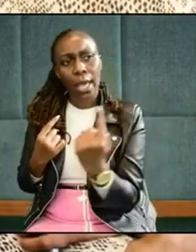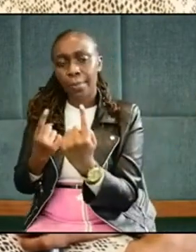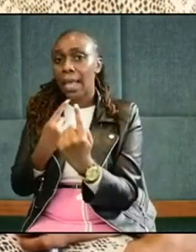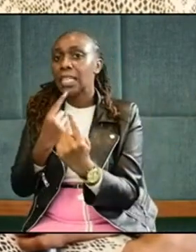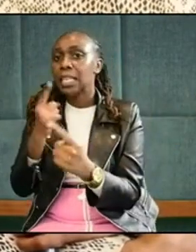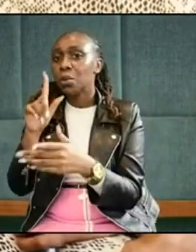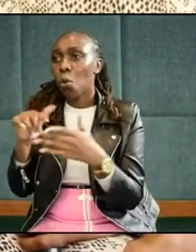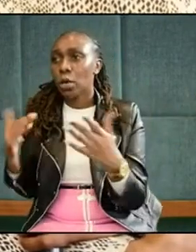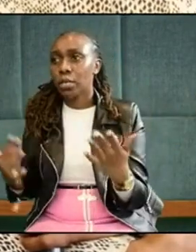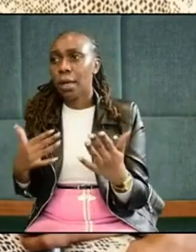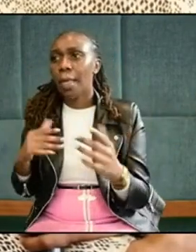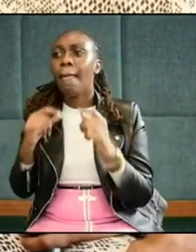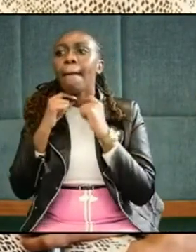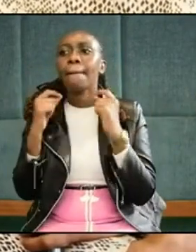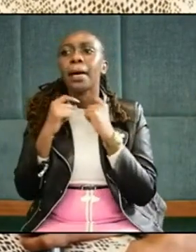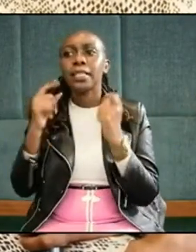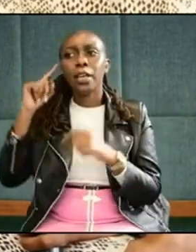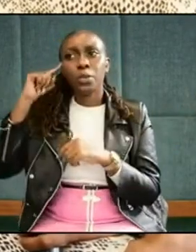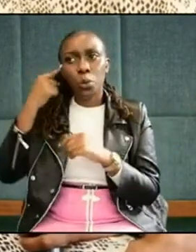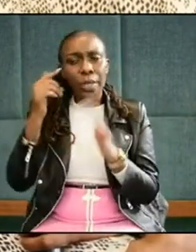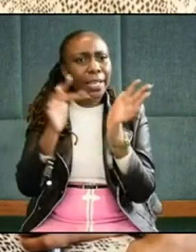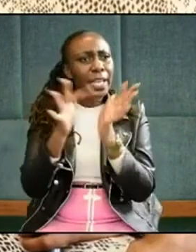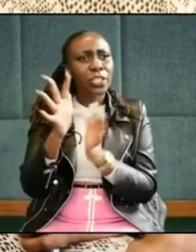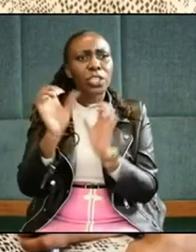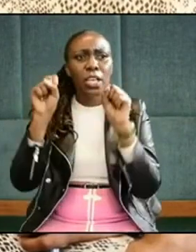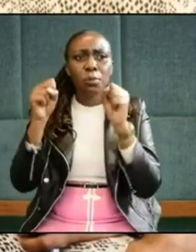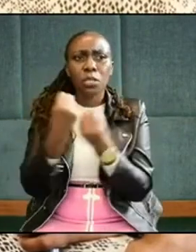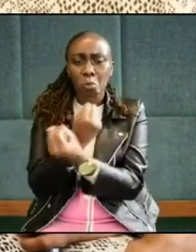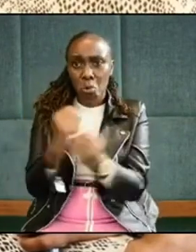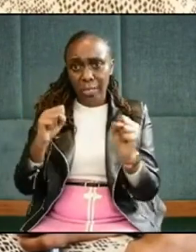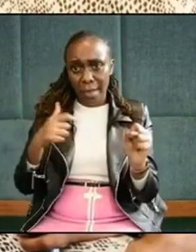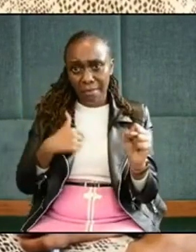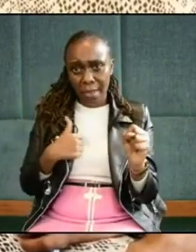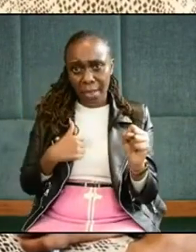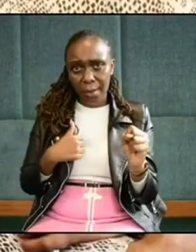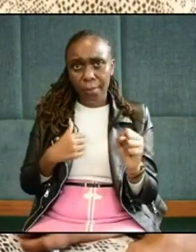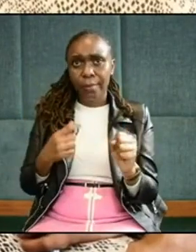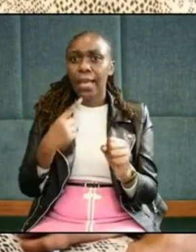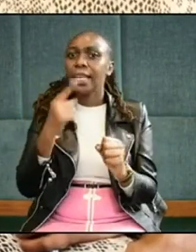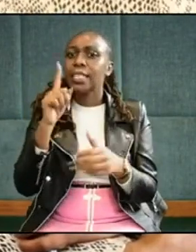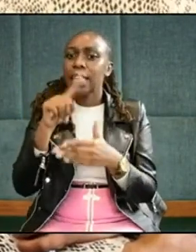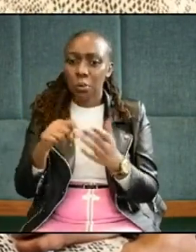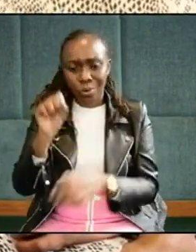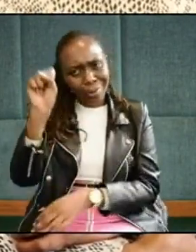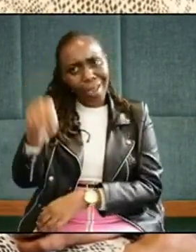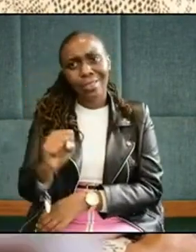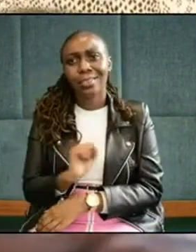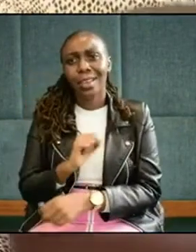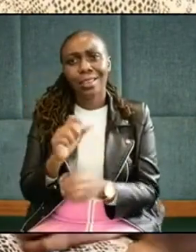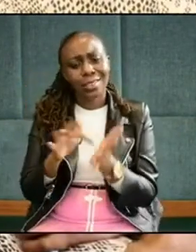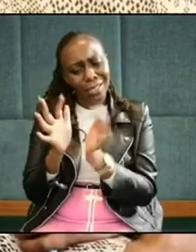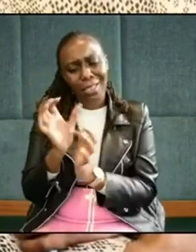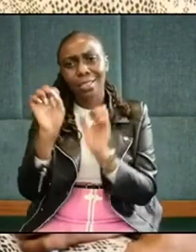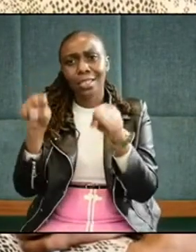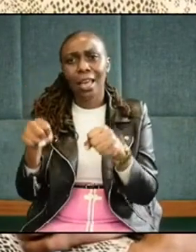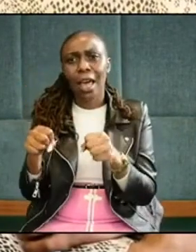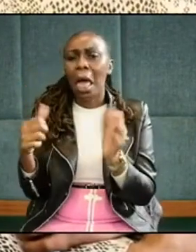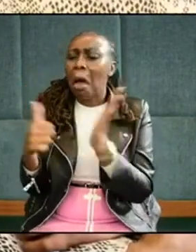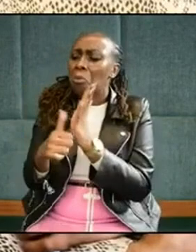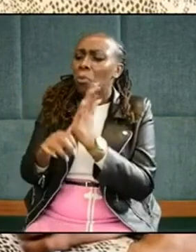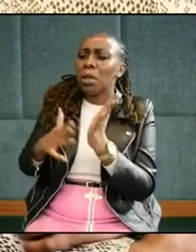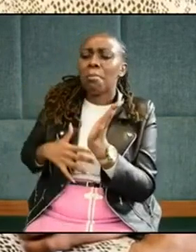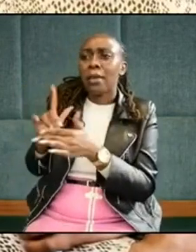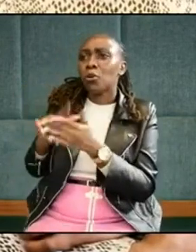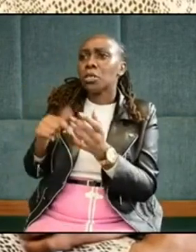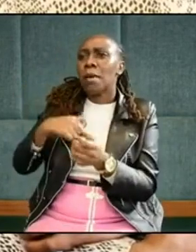said, Pastor, do you think Jesus can save me? And I said, yes, He can. She said, my problem is